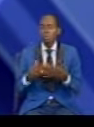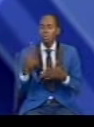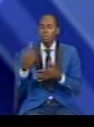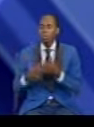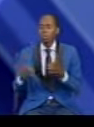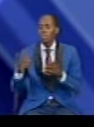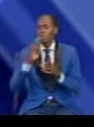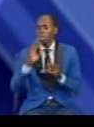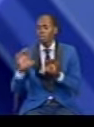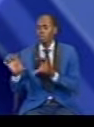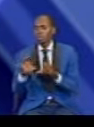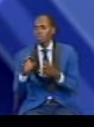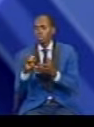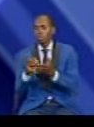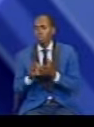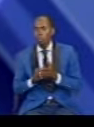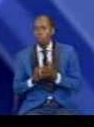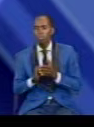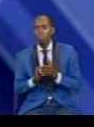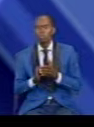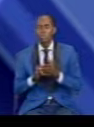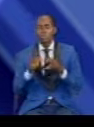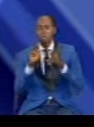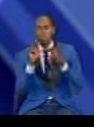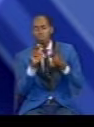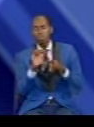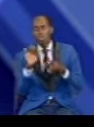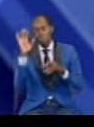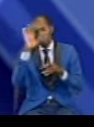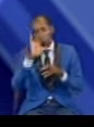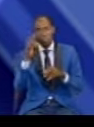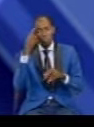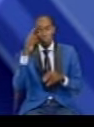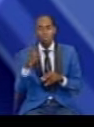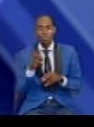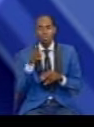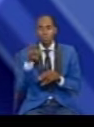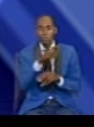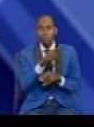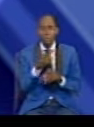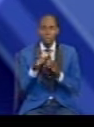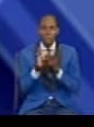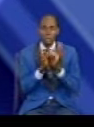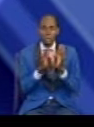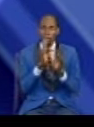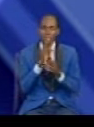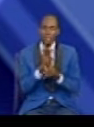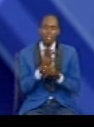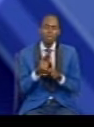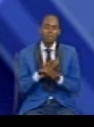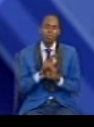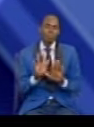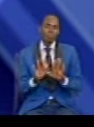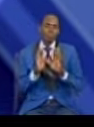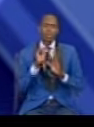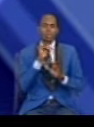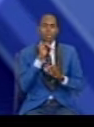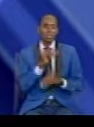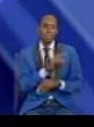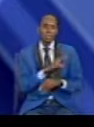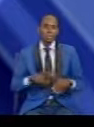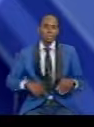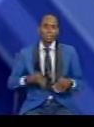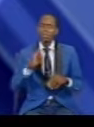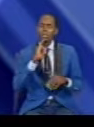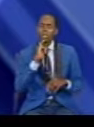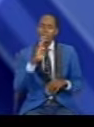going about in their life and they are looking after, be careful. Fear not. The Lord is on your side. No